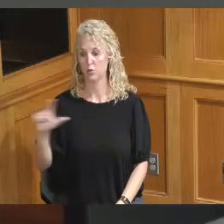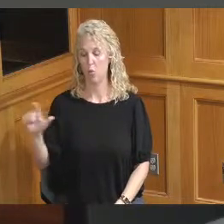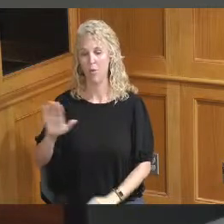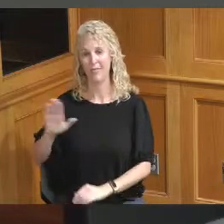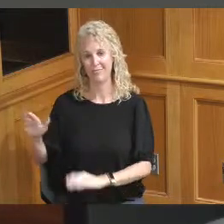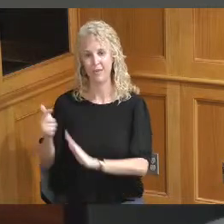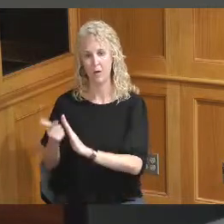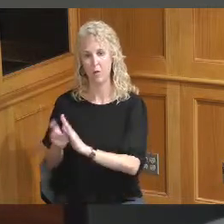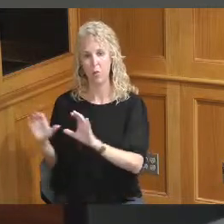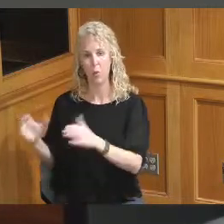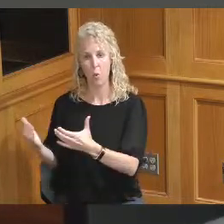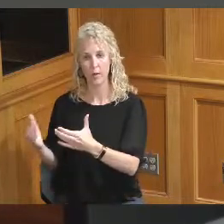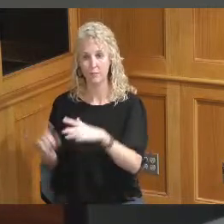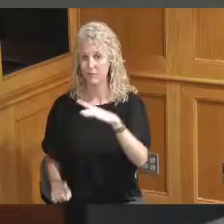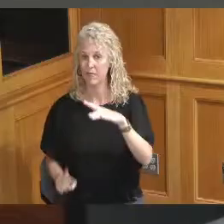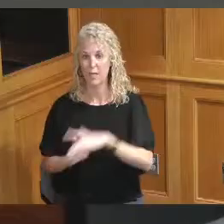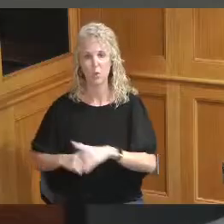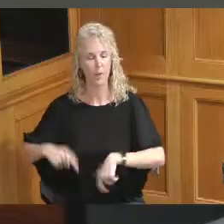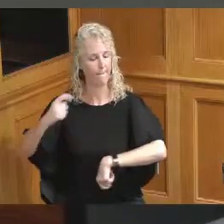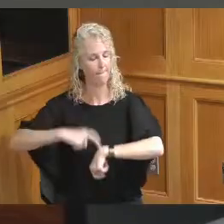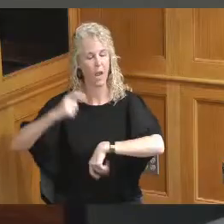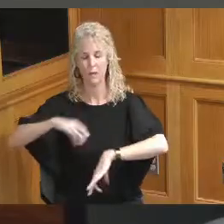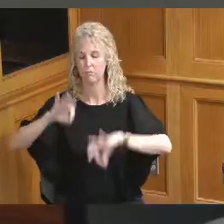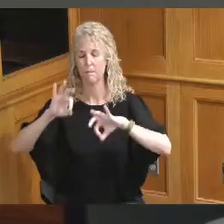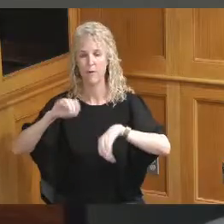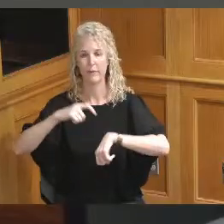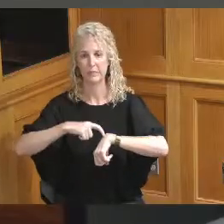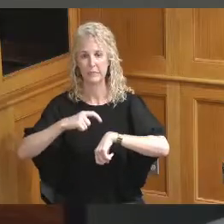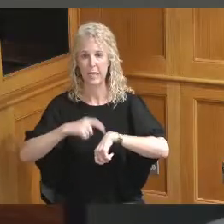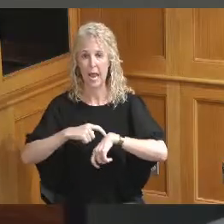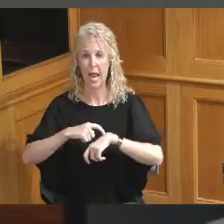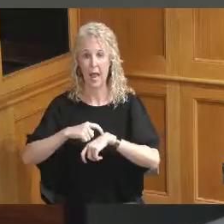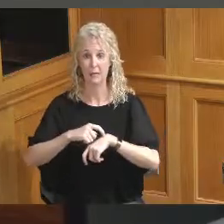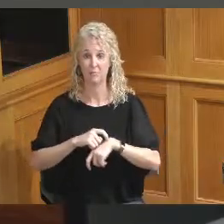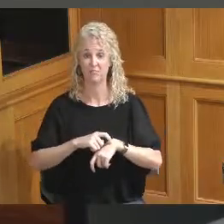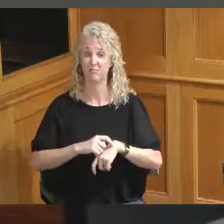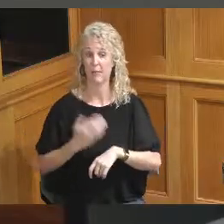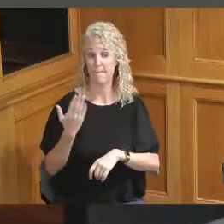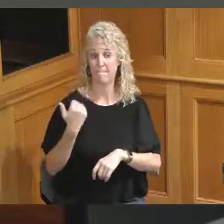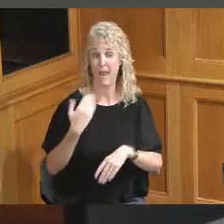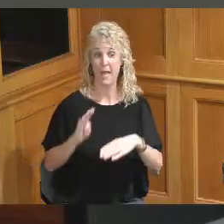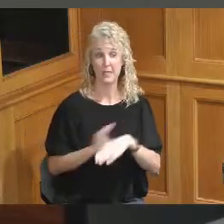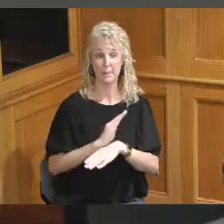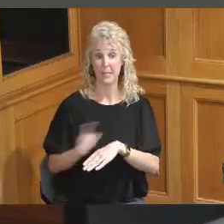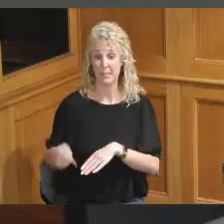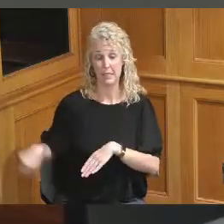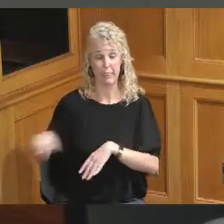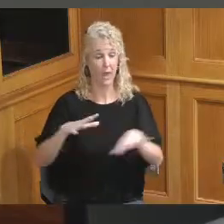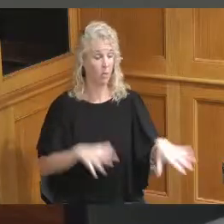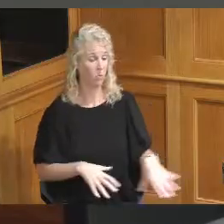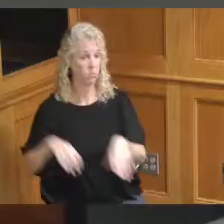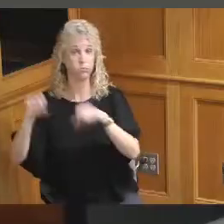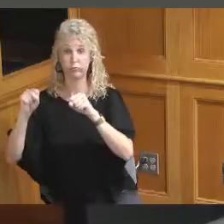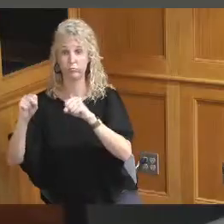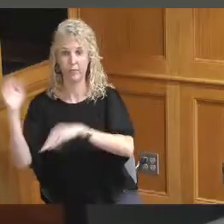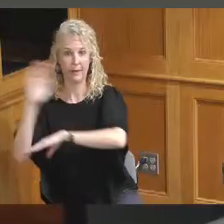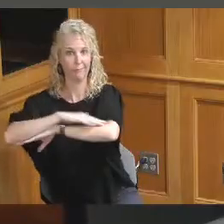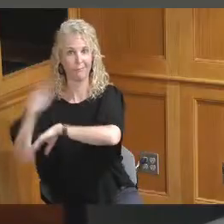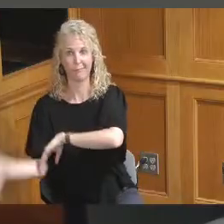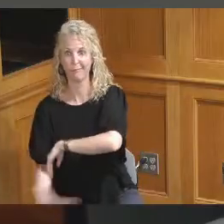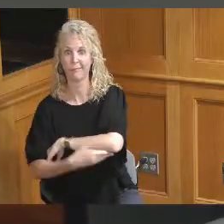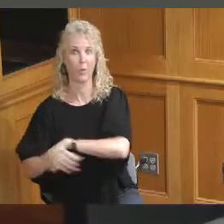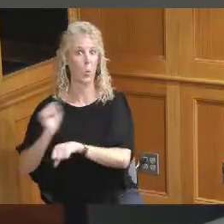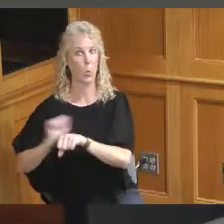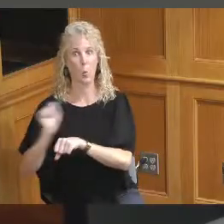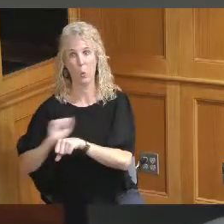who came in precisely as advertised, grabbed the reins on this and worked day and night with incredible expertise to make sure that we